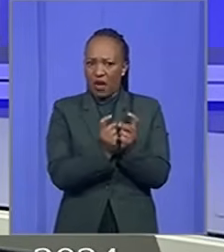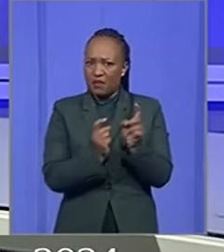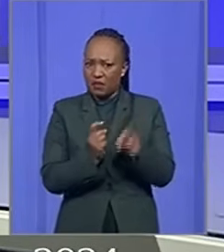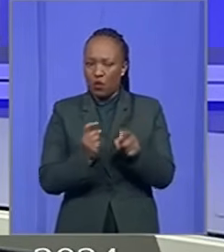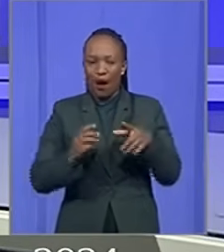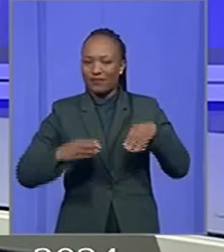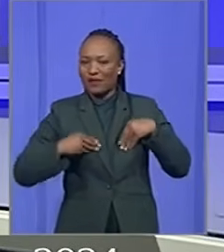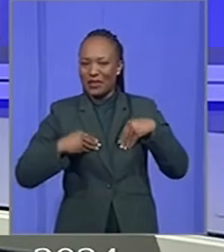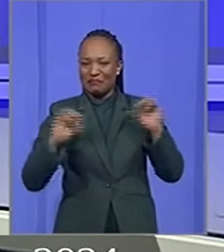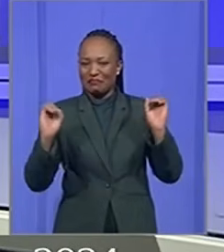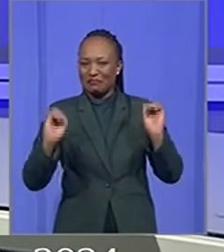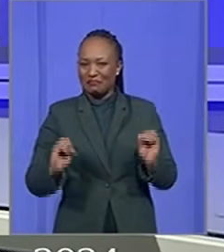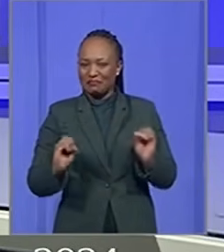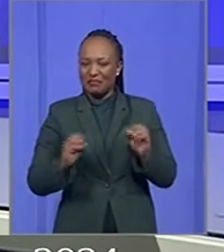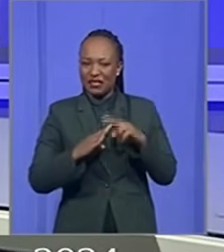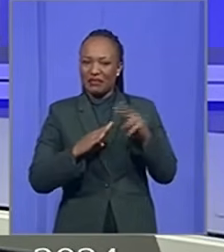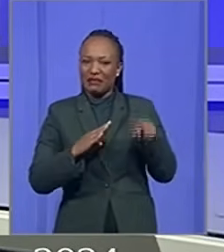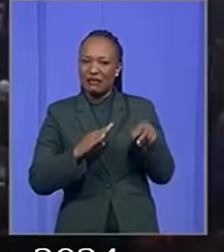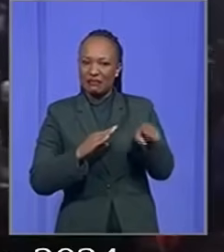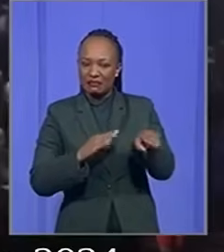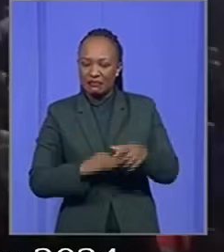dikgetho.